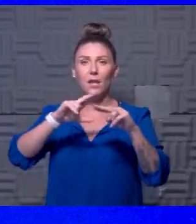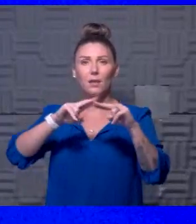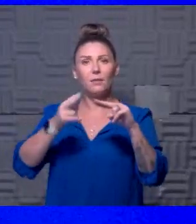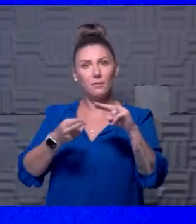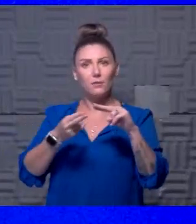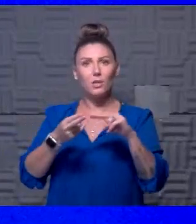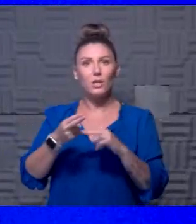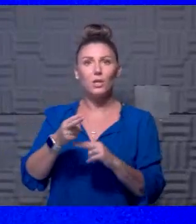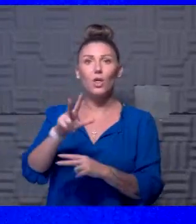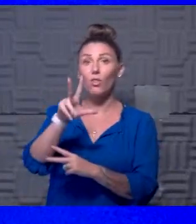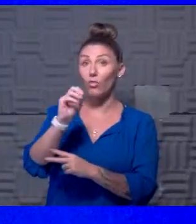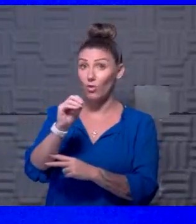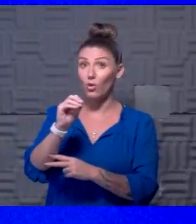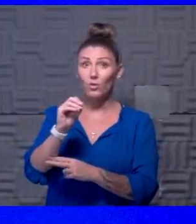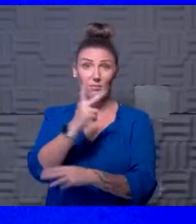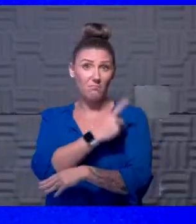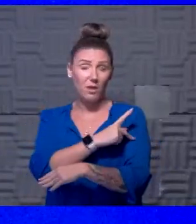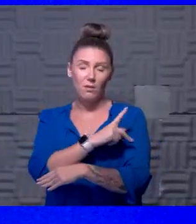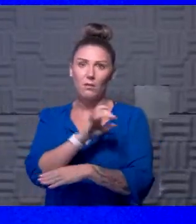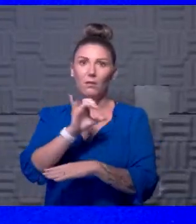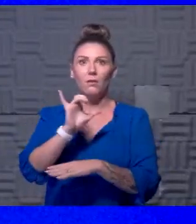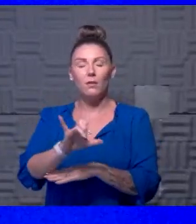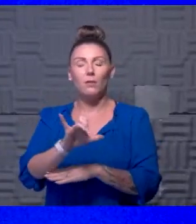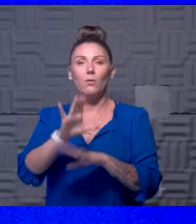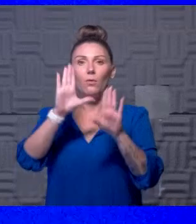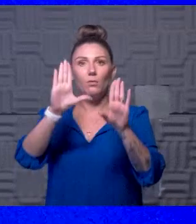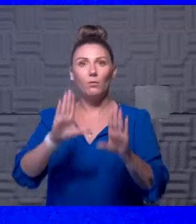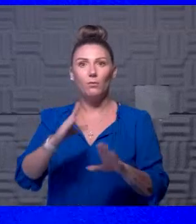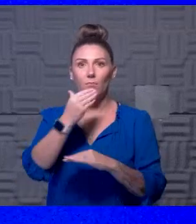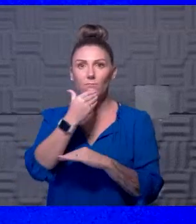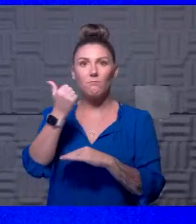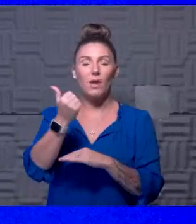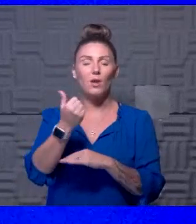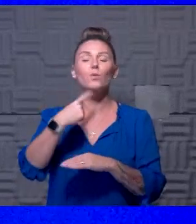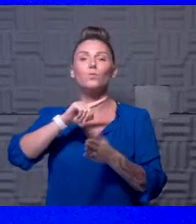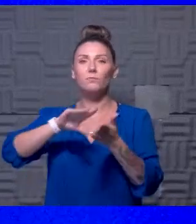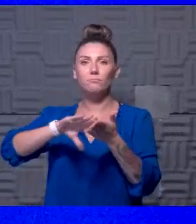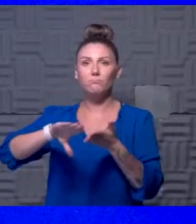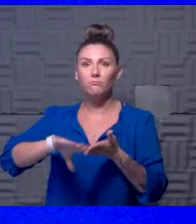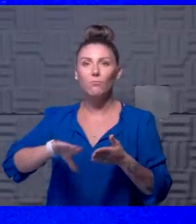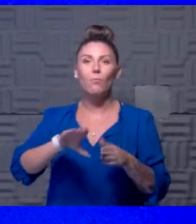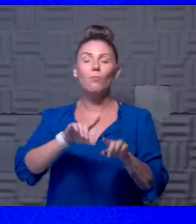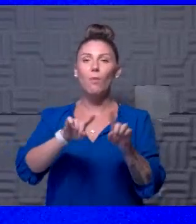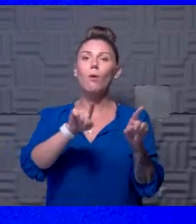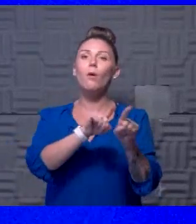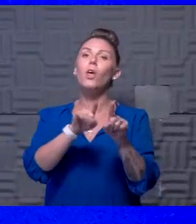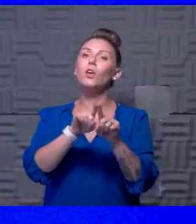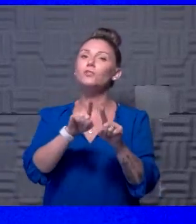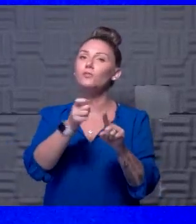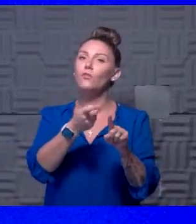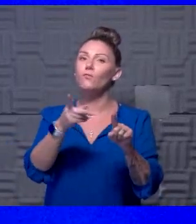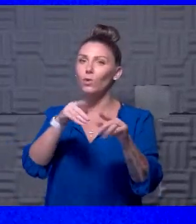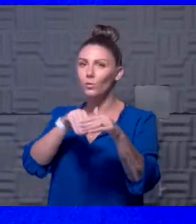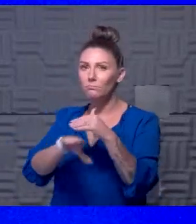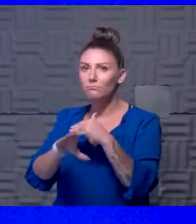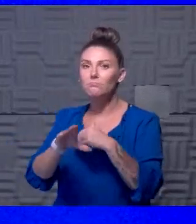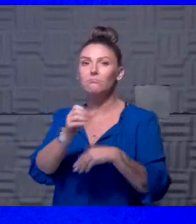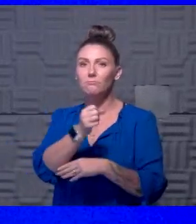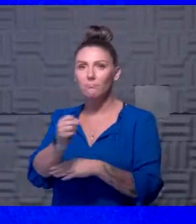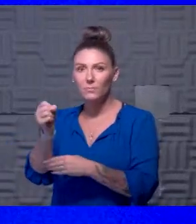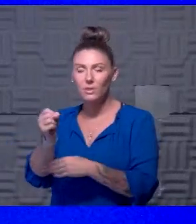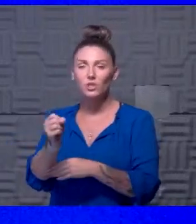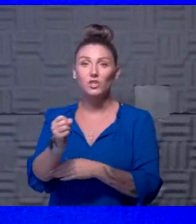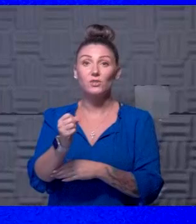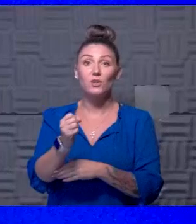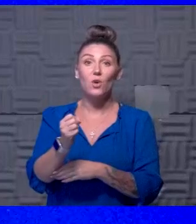to 30, which is really good. Yeah, that's a lot better. Yeah, so we've had discharges, but we've also had a few admissions as well. Yeah. But of those, a third